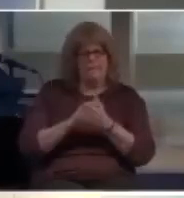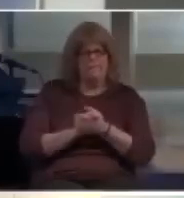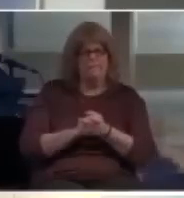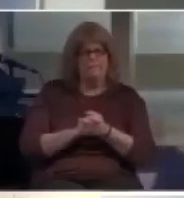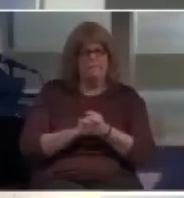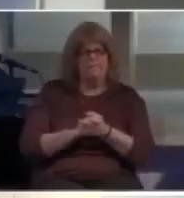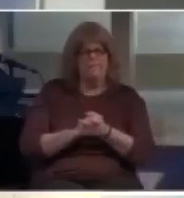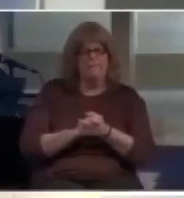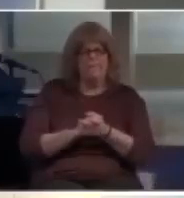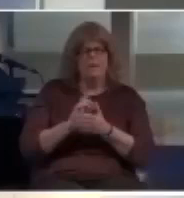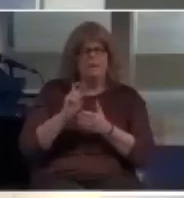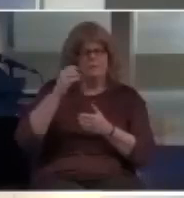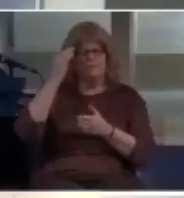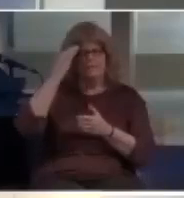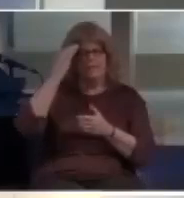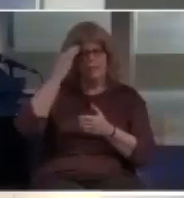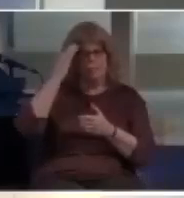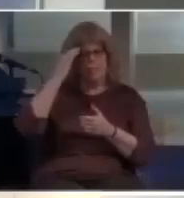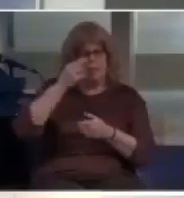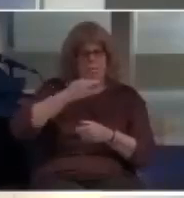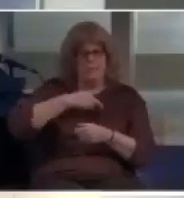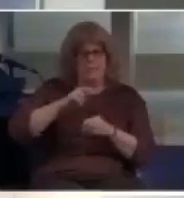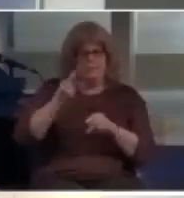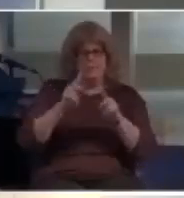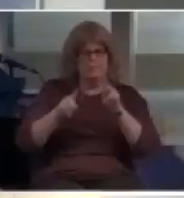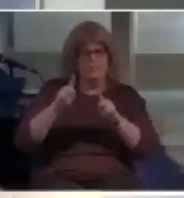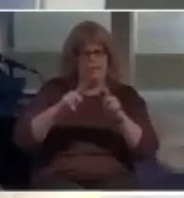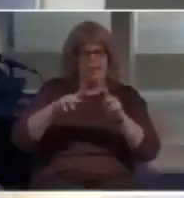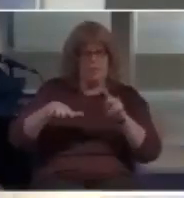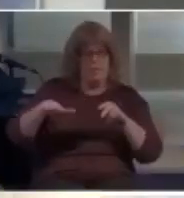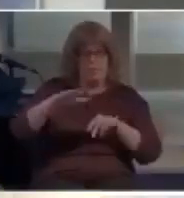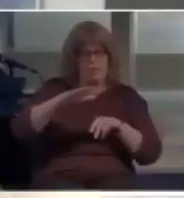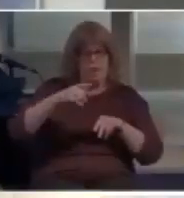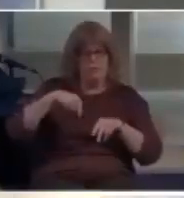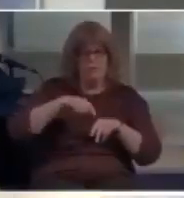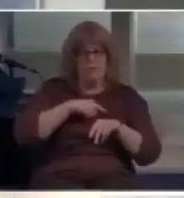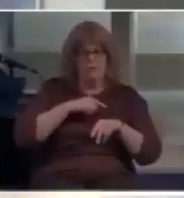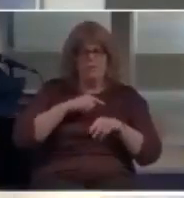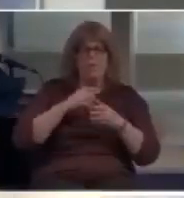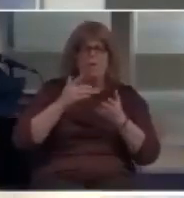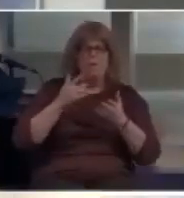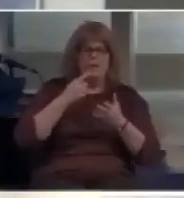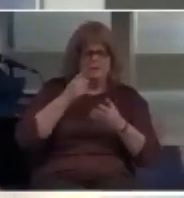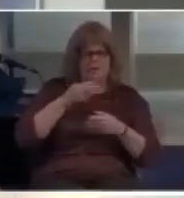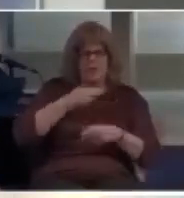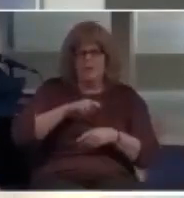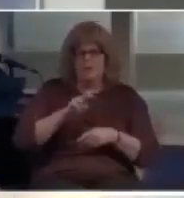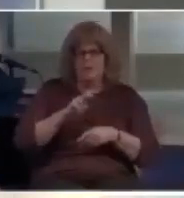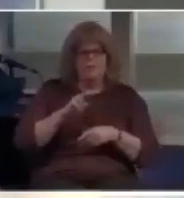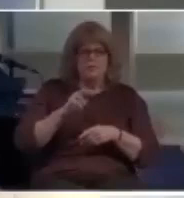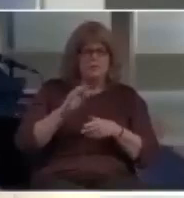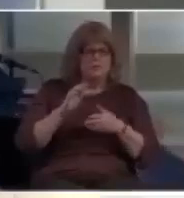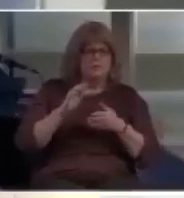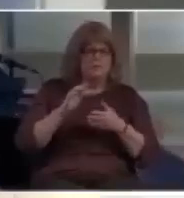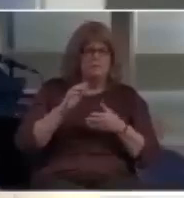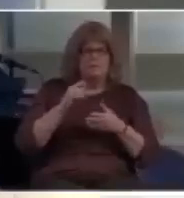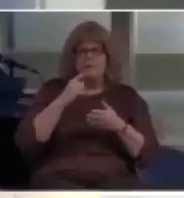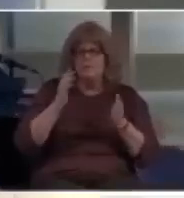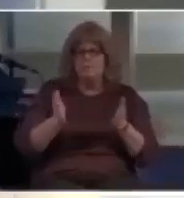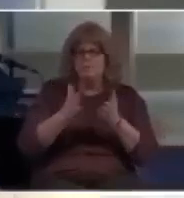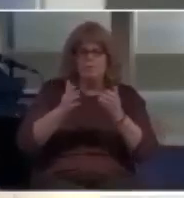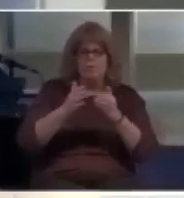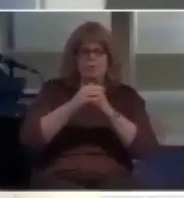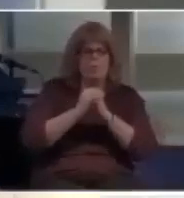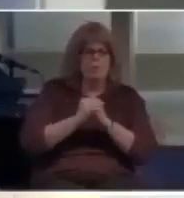we need to be aware that the religious people around us, just because they were religious, just because they encourage